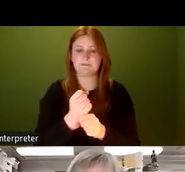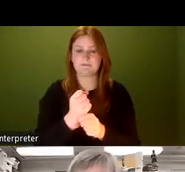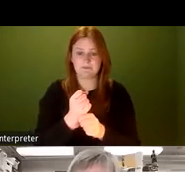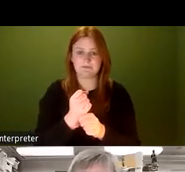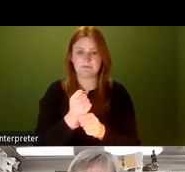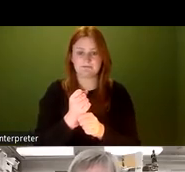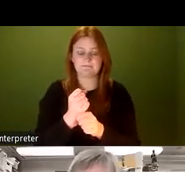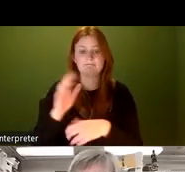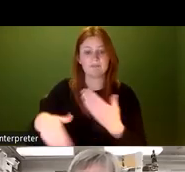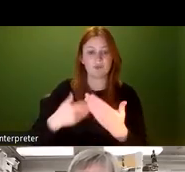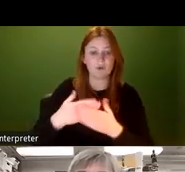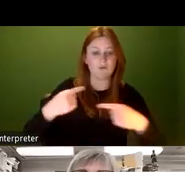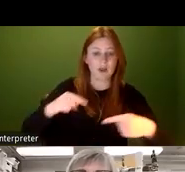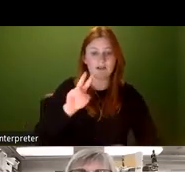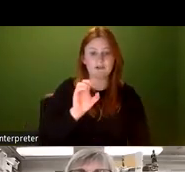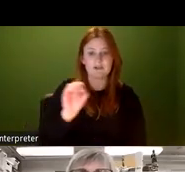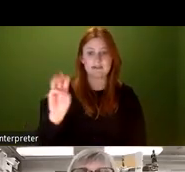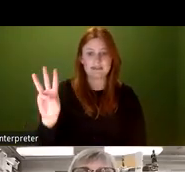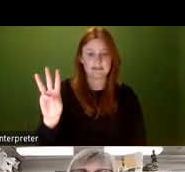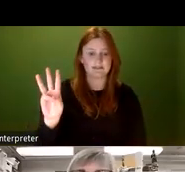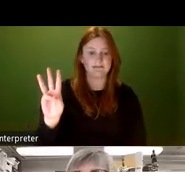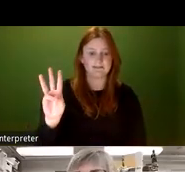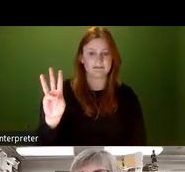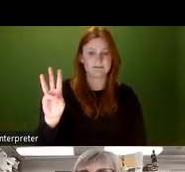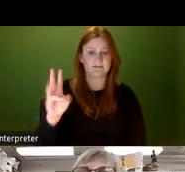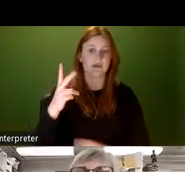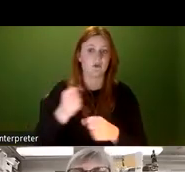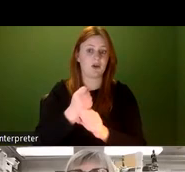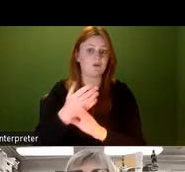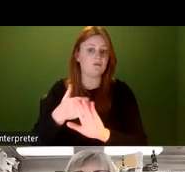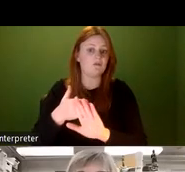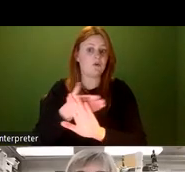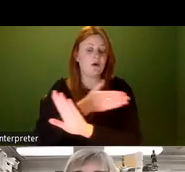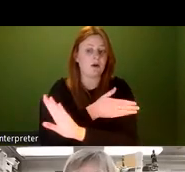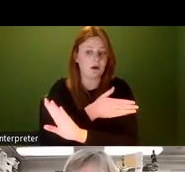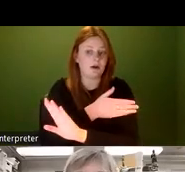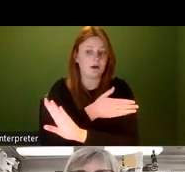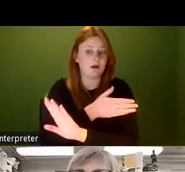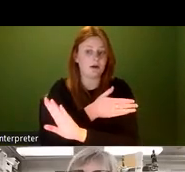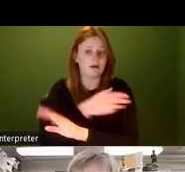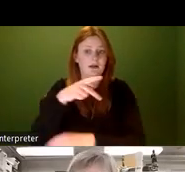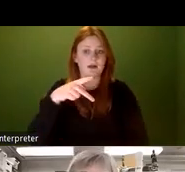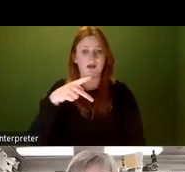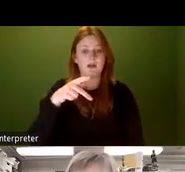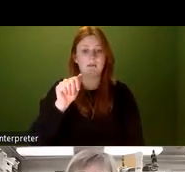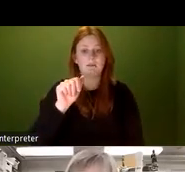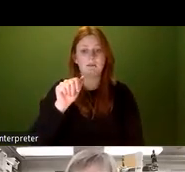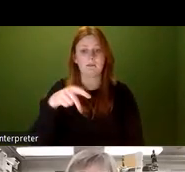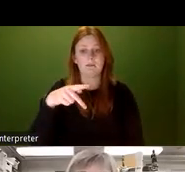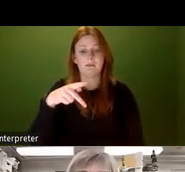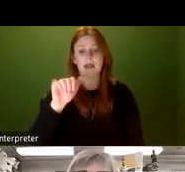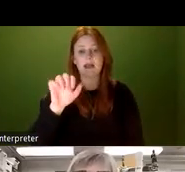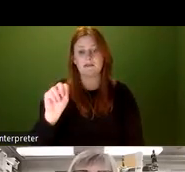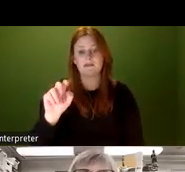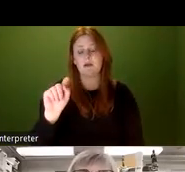there in 2006, and 3 years before that, Point Pleasant Park, which is a huge